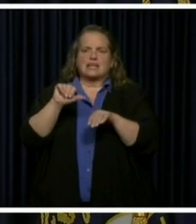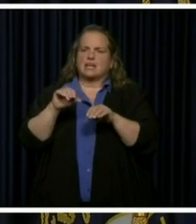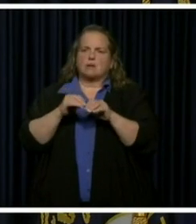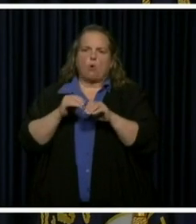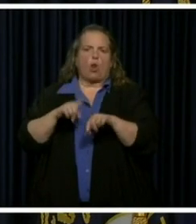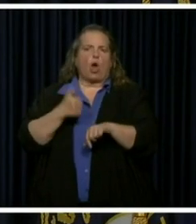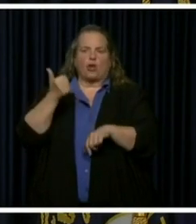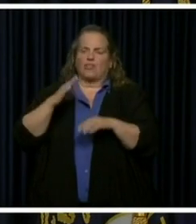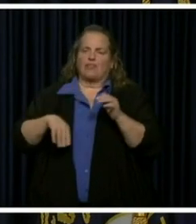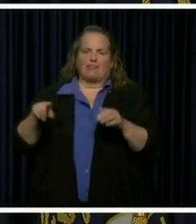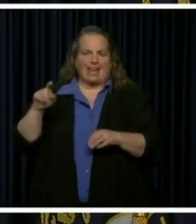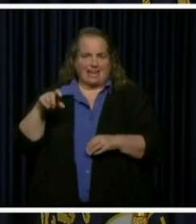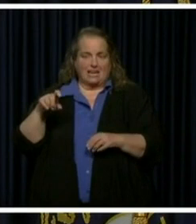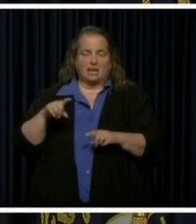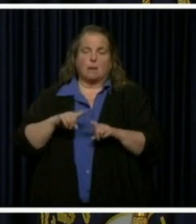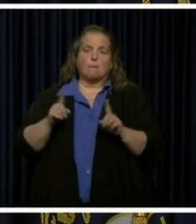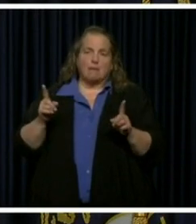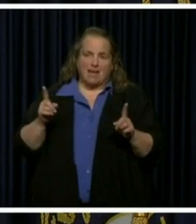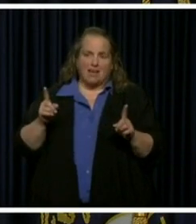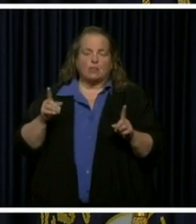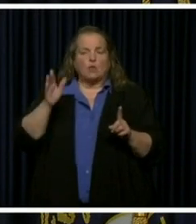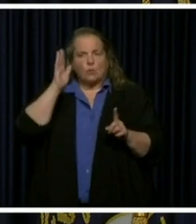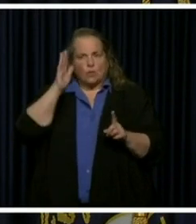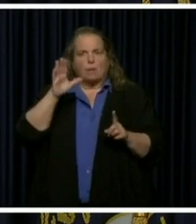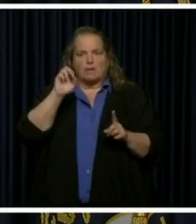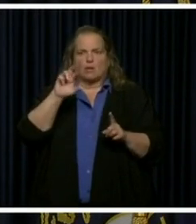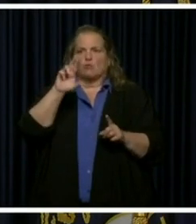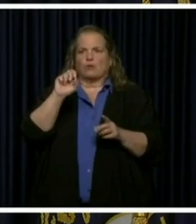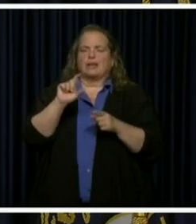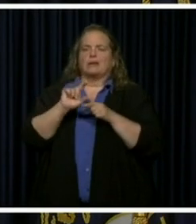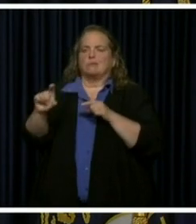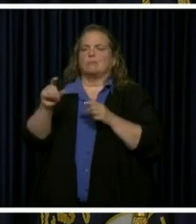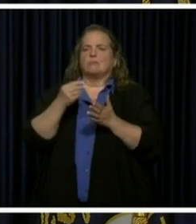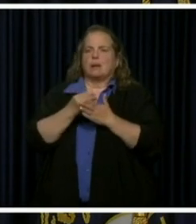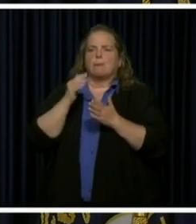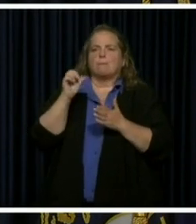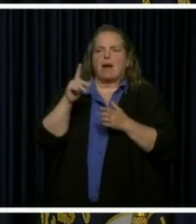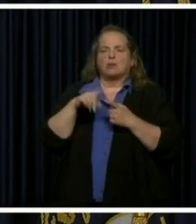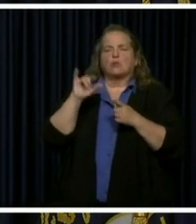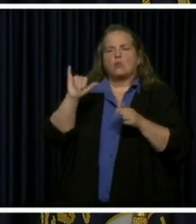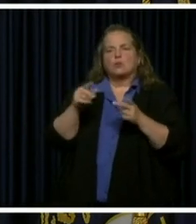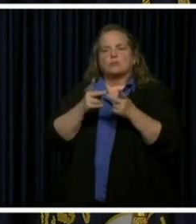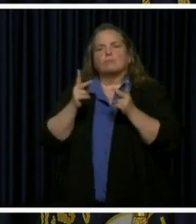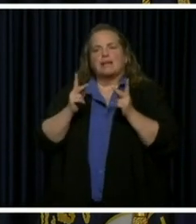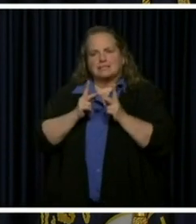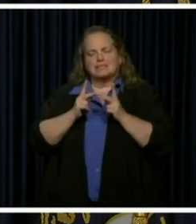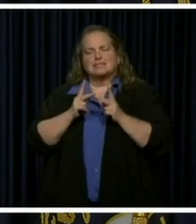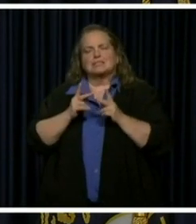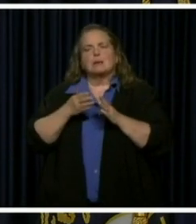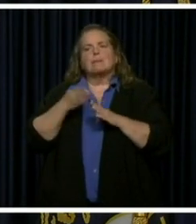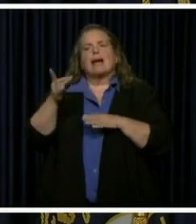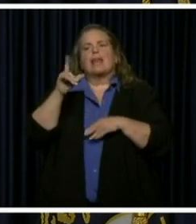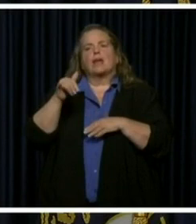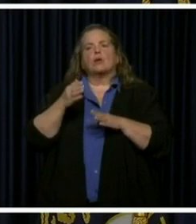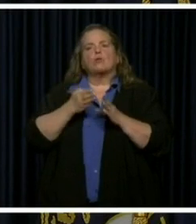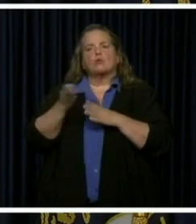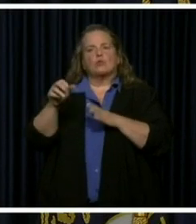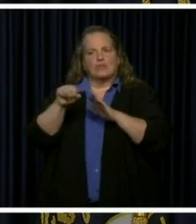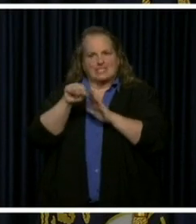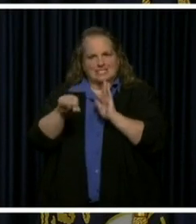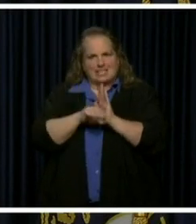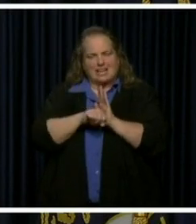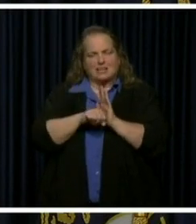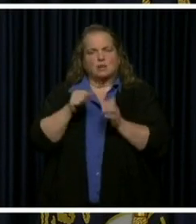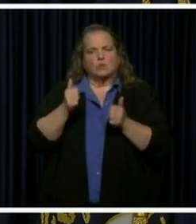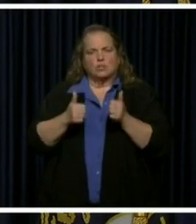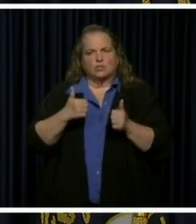to, but there will be reimbursement to those facilities, mainly through the state,